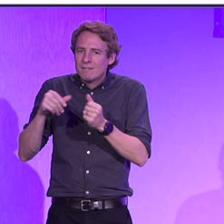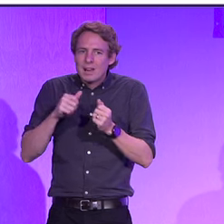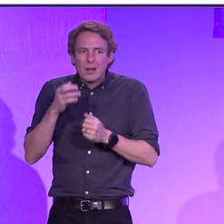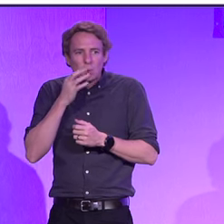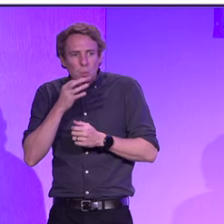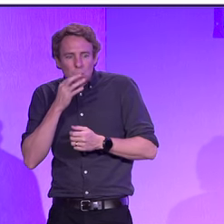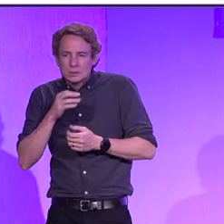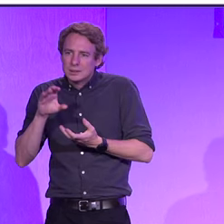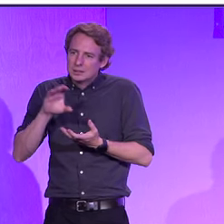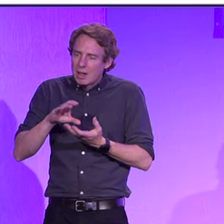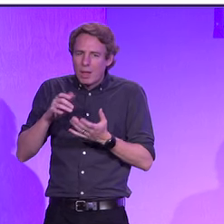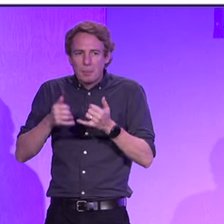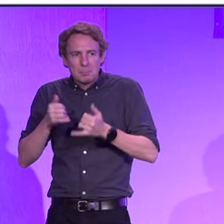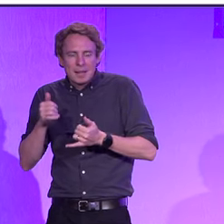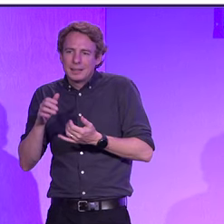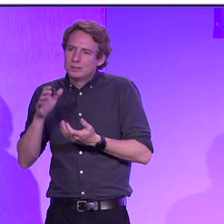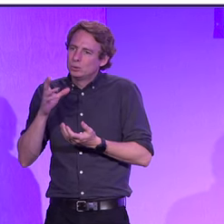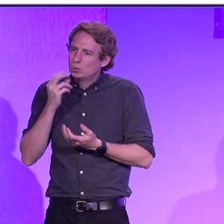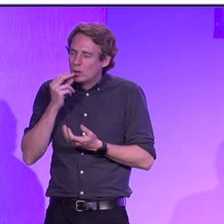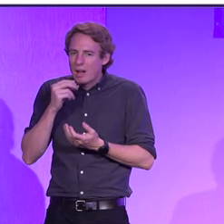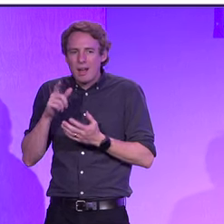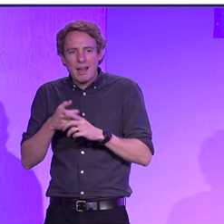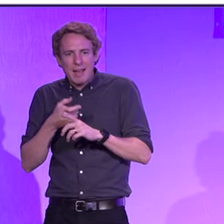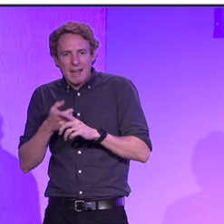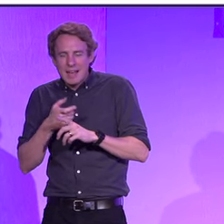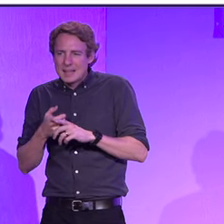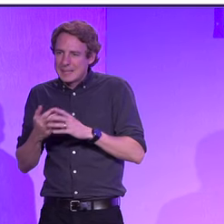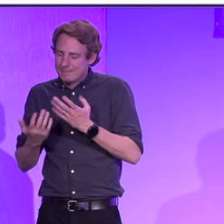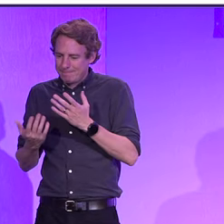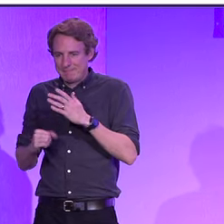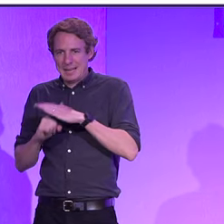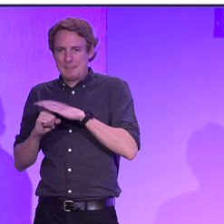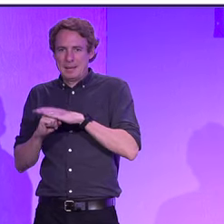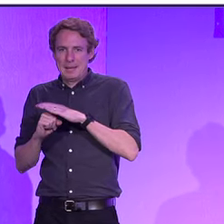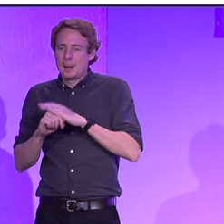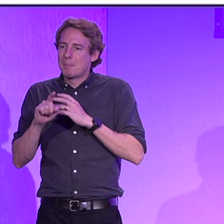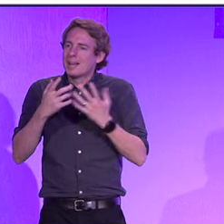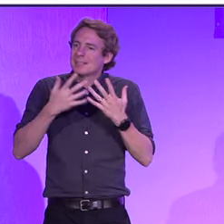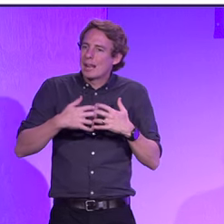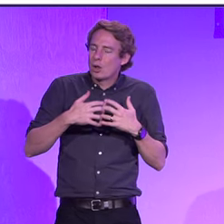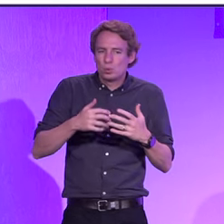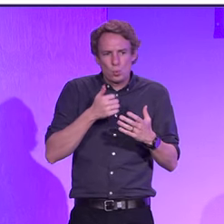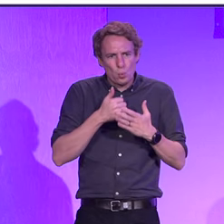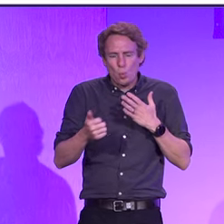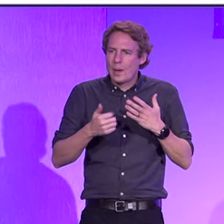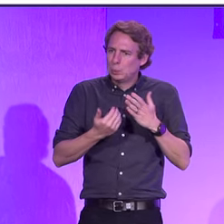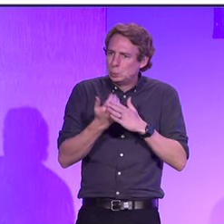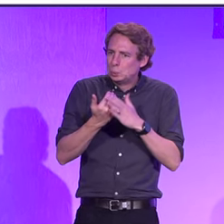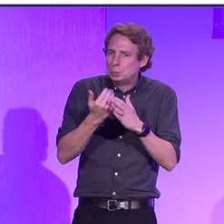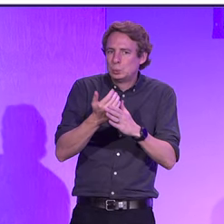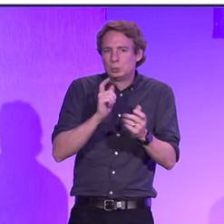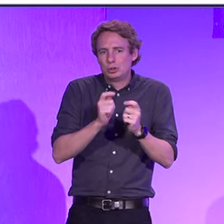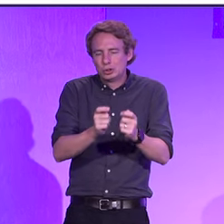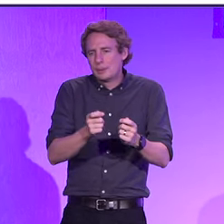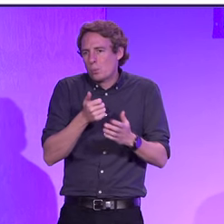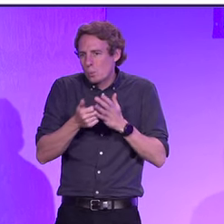salt, sugar, milk, and eggs, so it's kind of limited. But with tech, everything is constantly changing, so there's really always something to